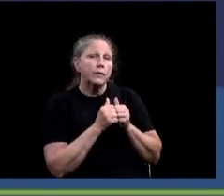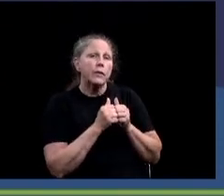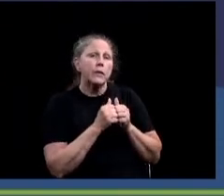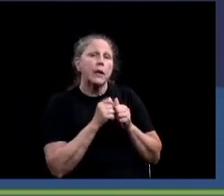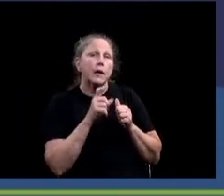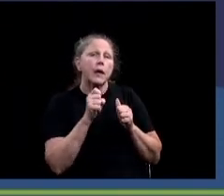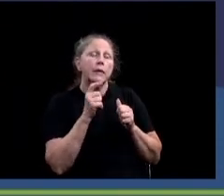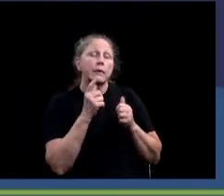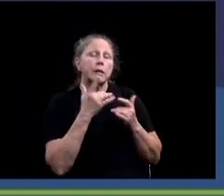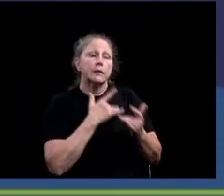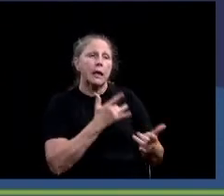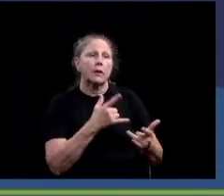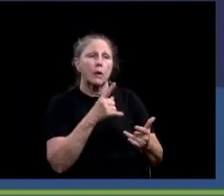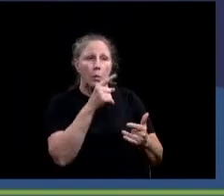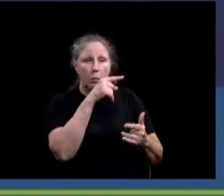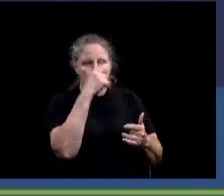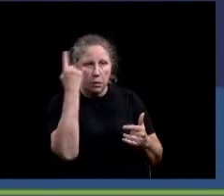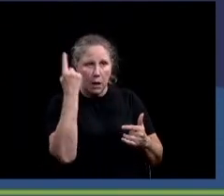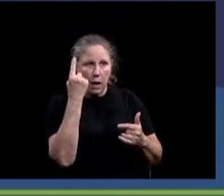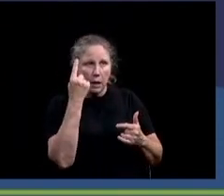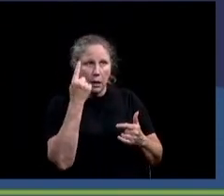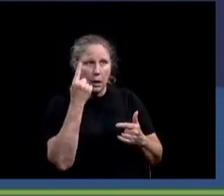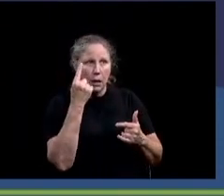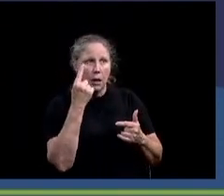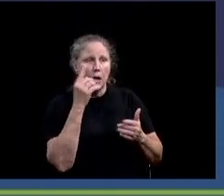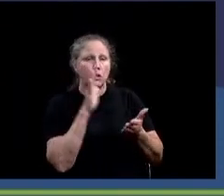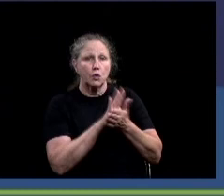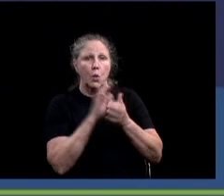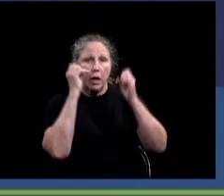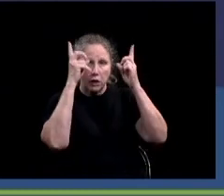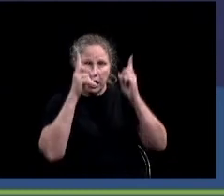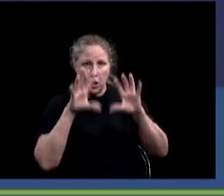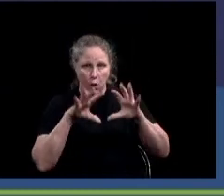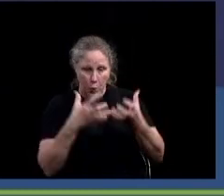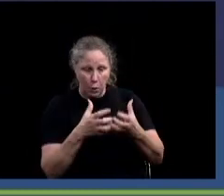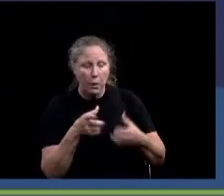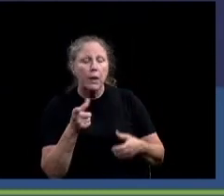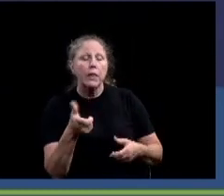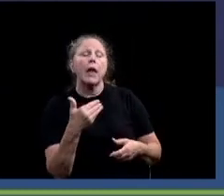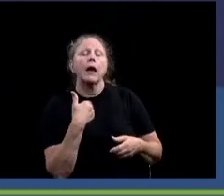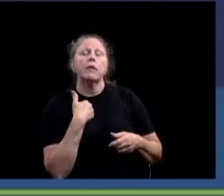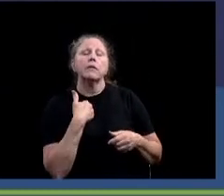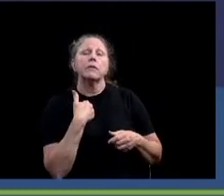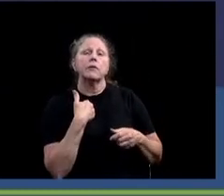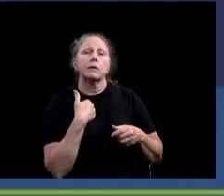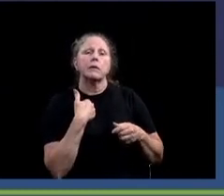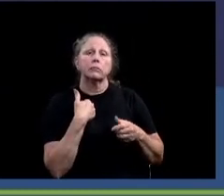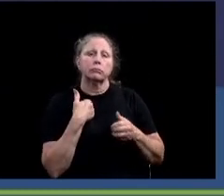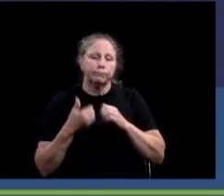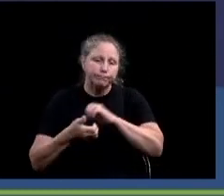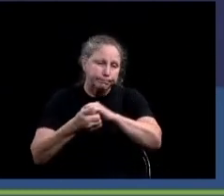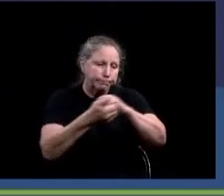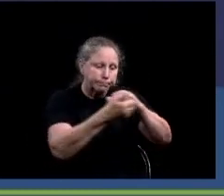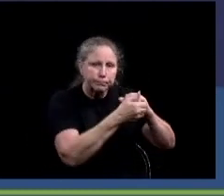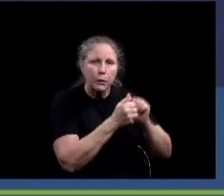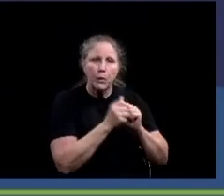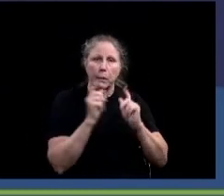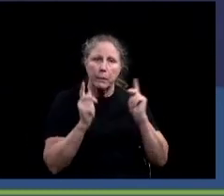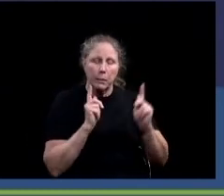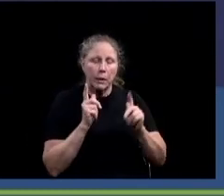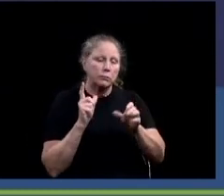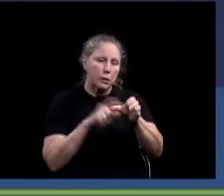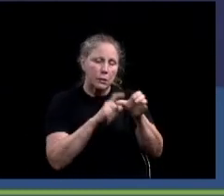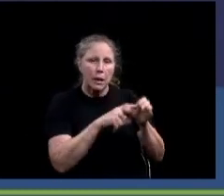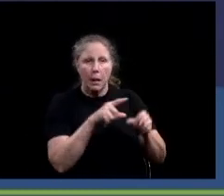Educators, they have alliances and groups, and I assume that Black and brown officers have some sort